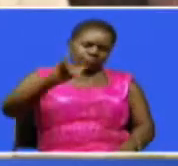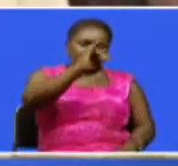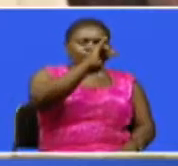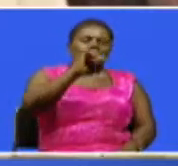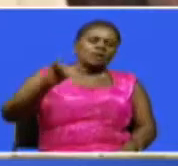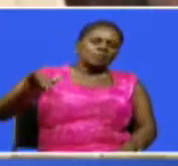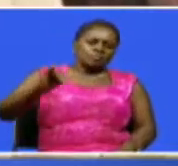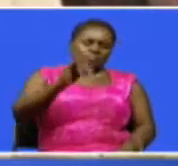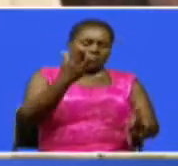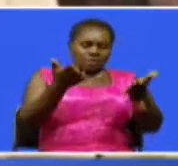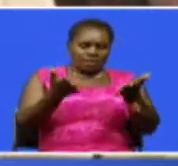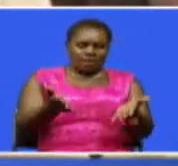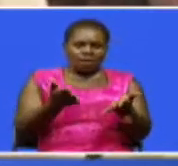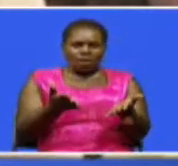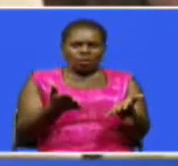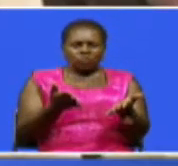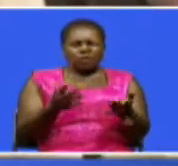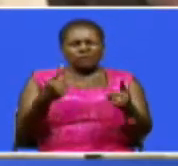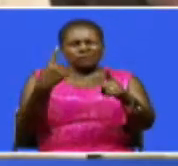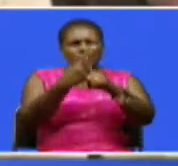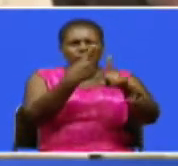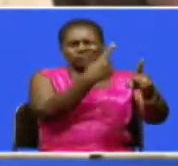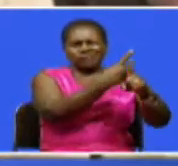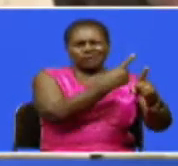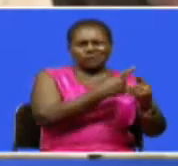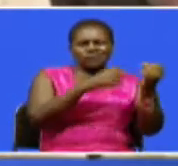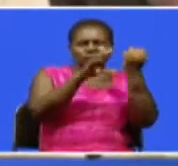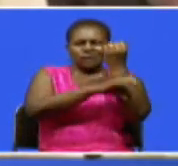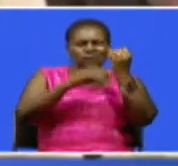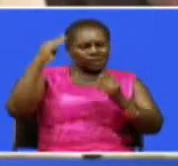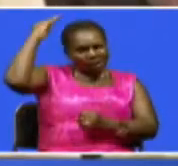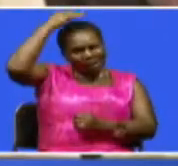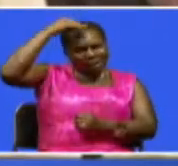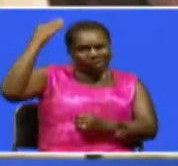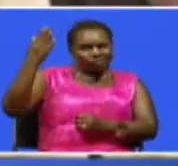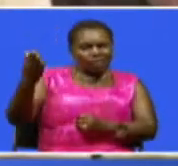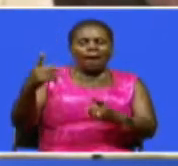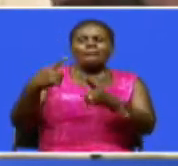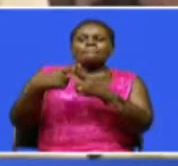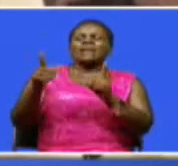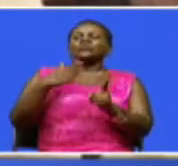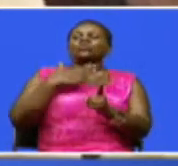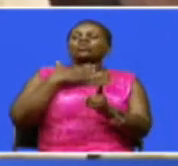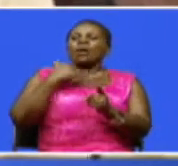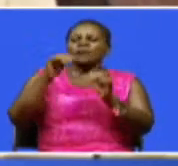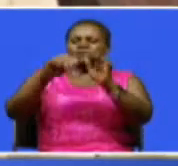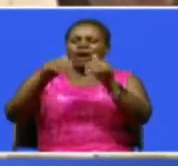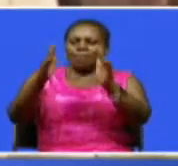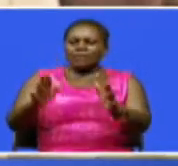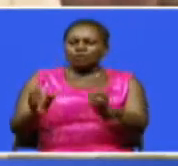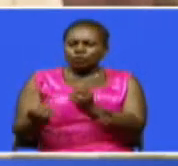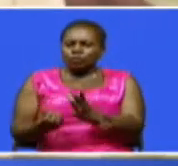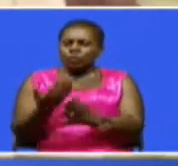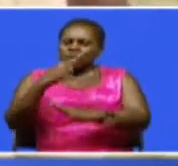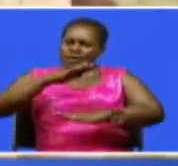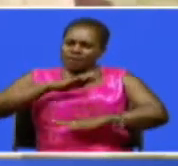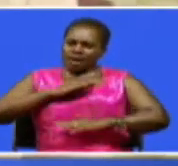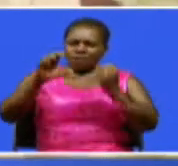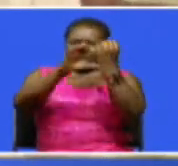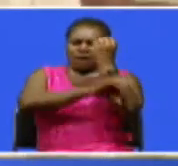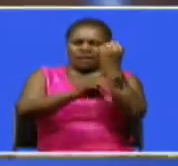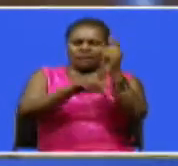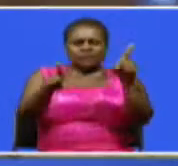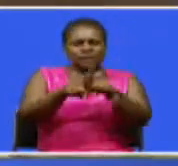limited exportation currently to Mauritius and to the Arab Emirates. But we would like our farmers to produce enough for the country and